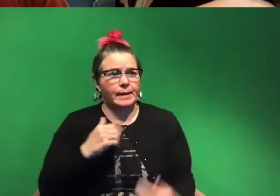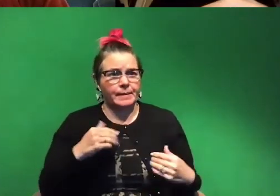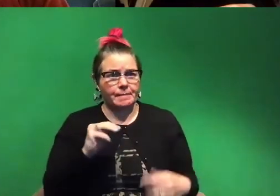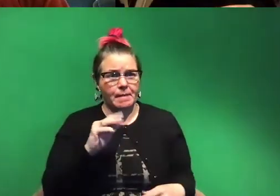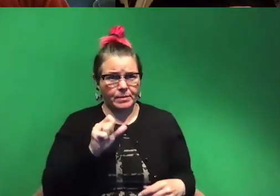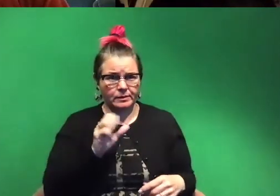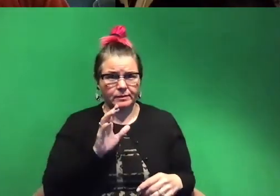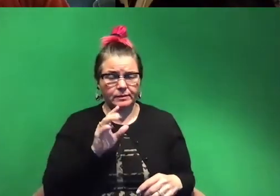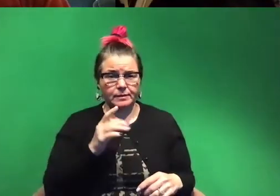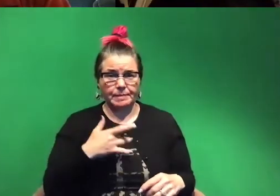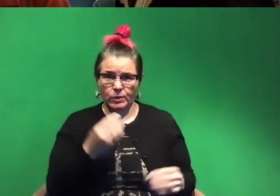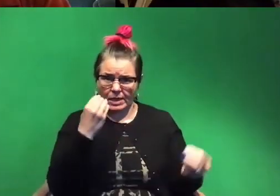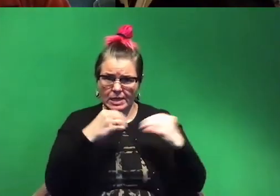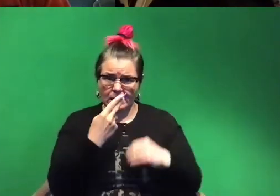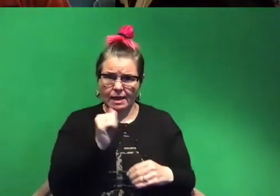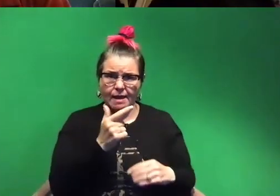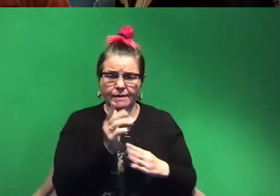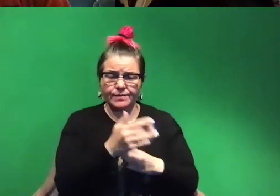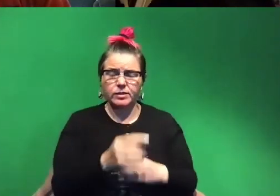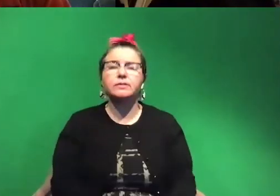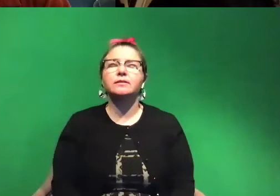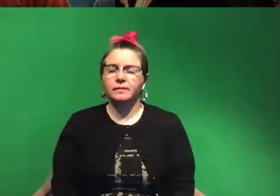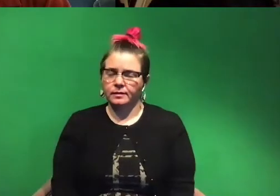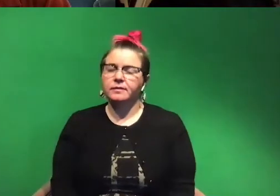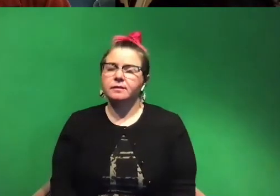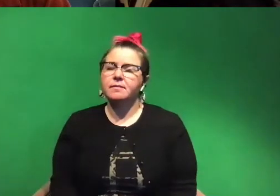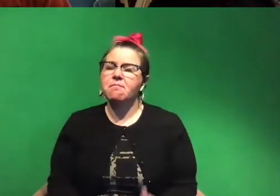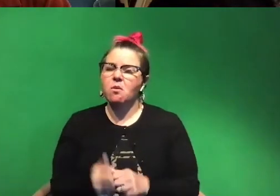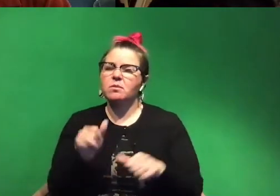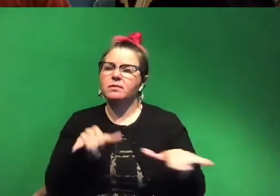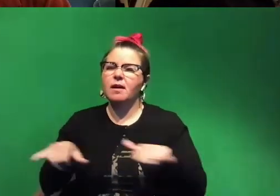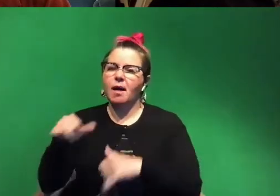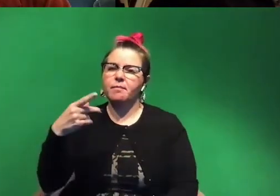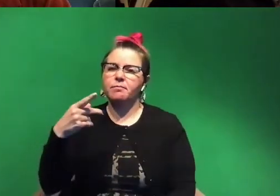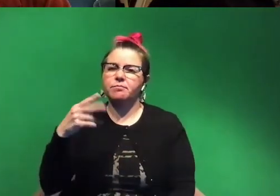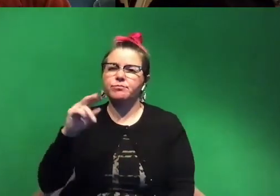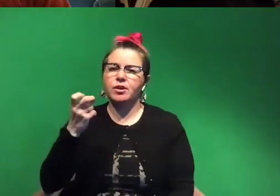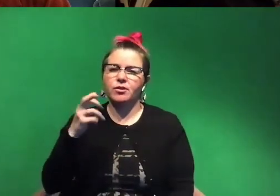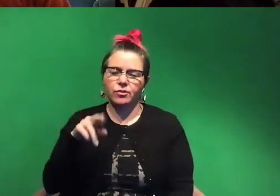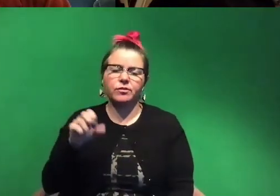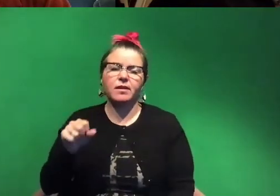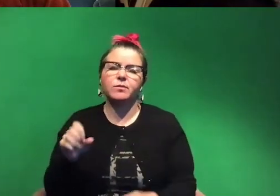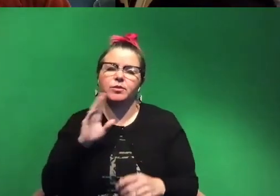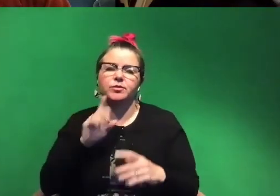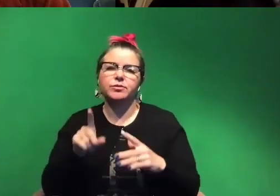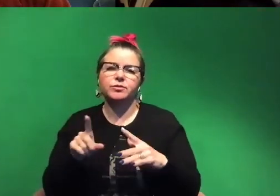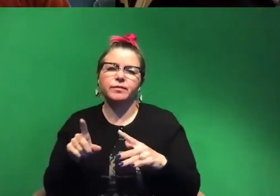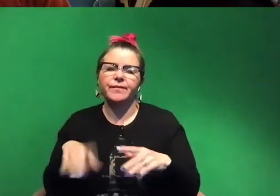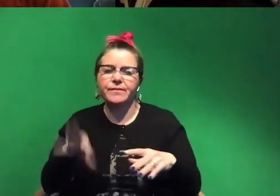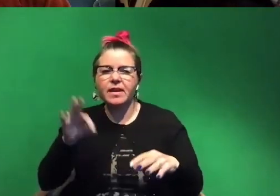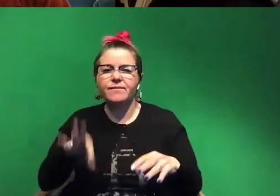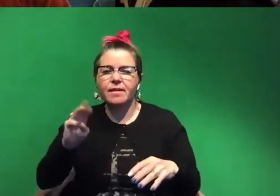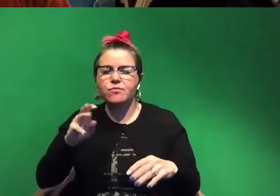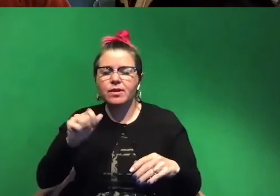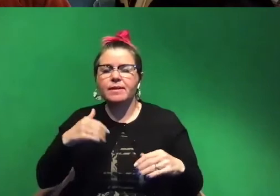of hagfish? Yeah, so that's the most common sort of areas that they show up in the stomach contents of our marine